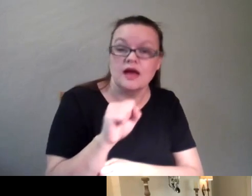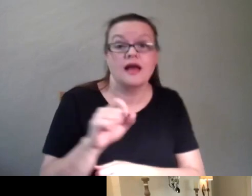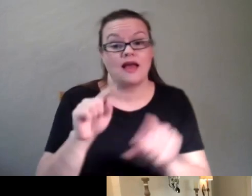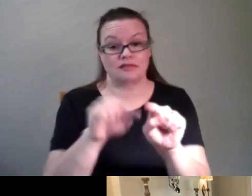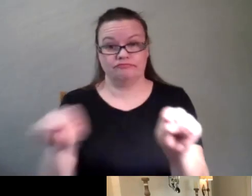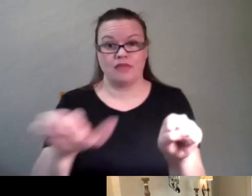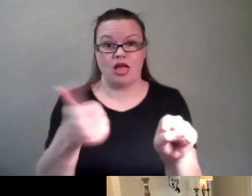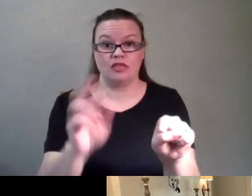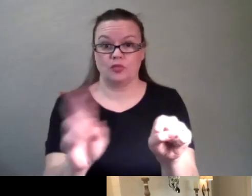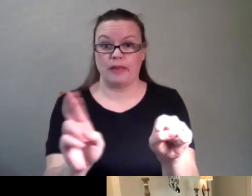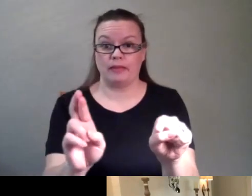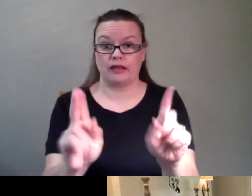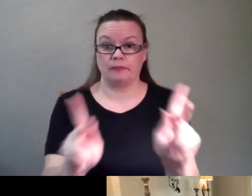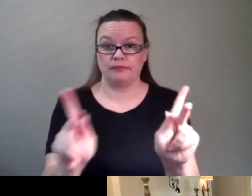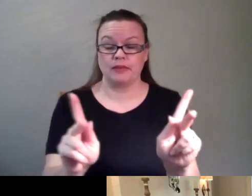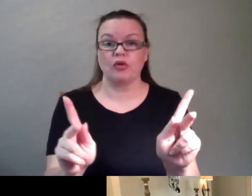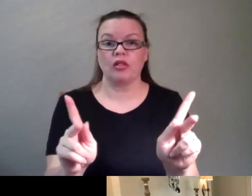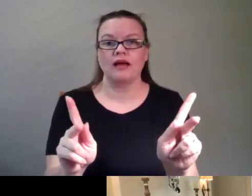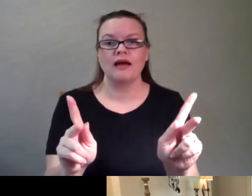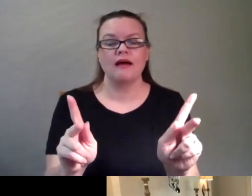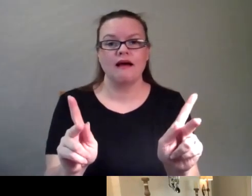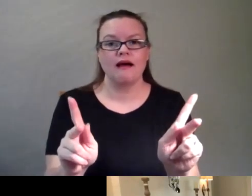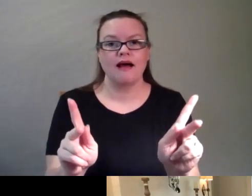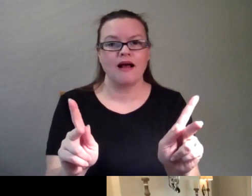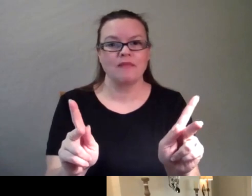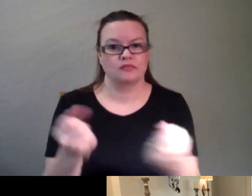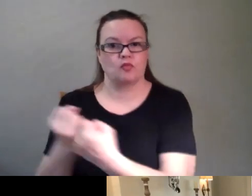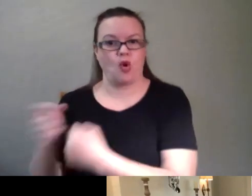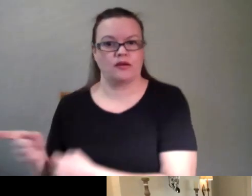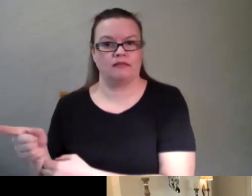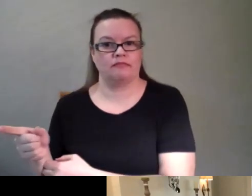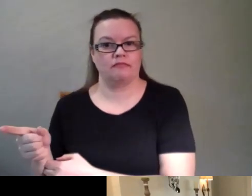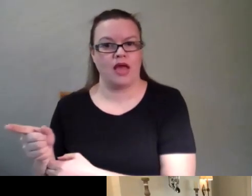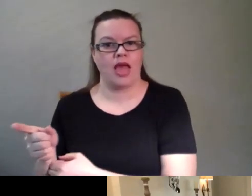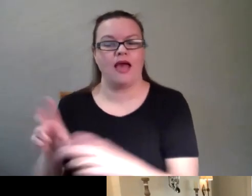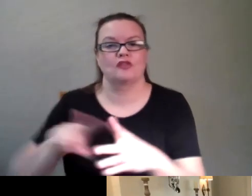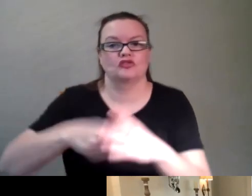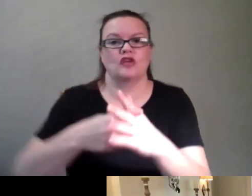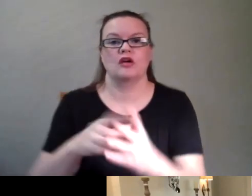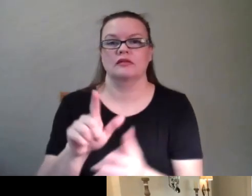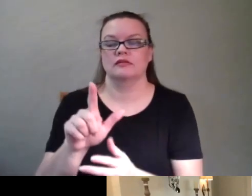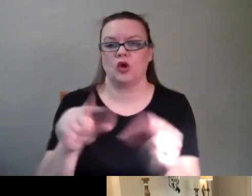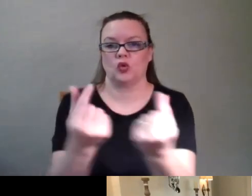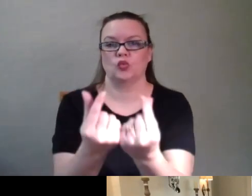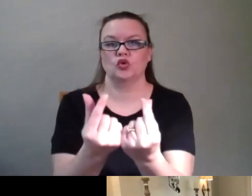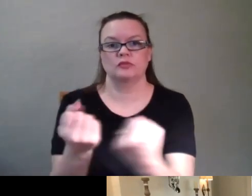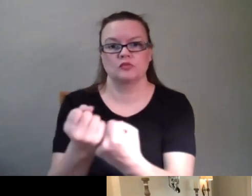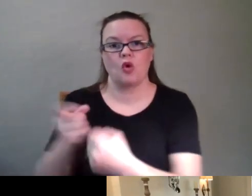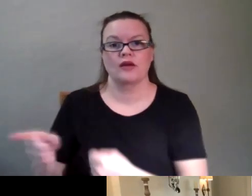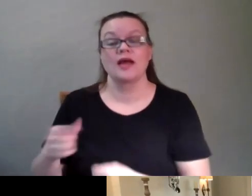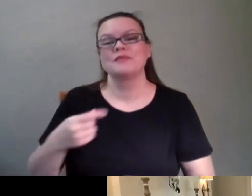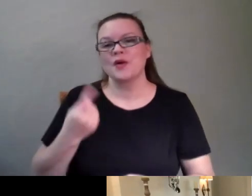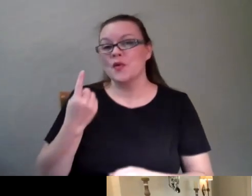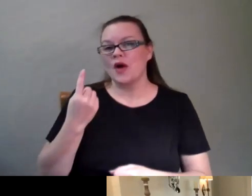I was asked once on a Fox show before he was even president what I thought of Donald Trump, and was